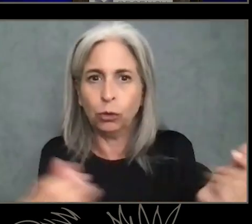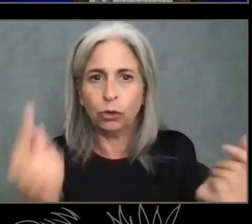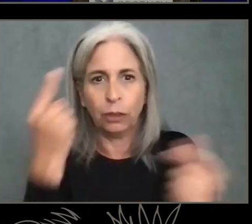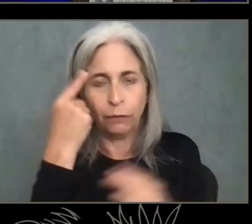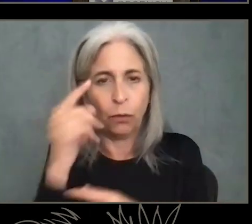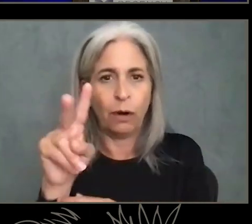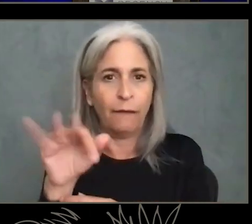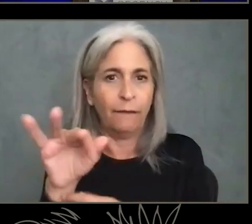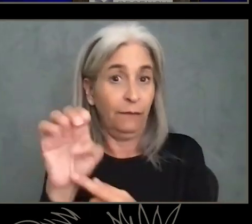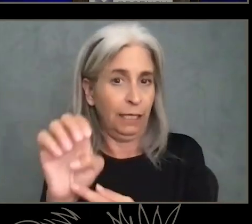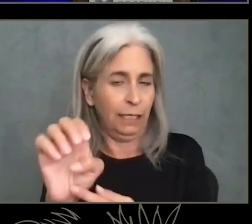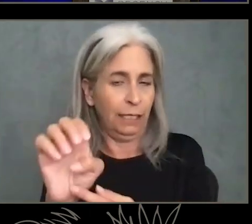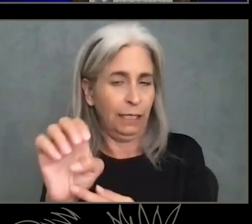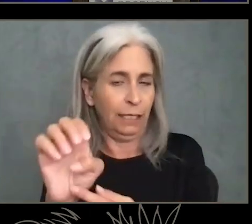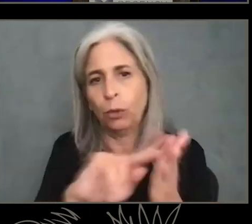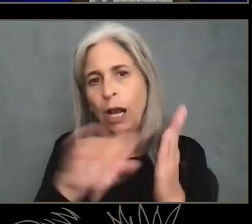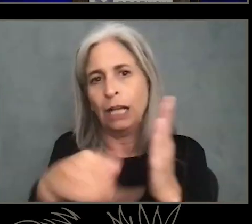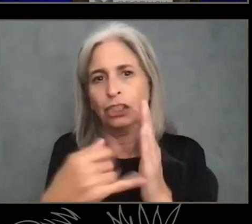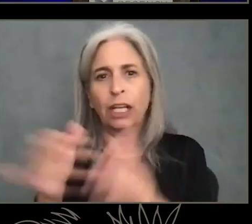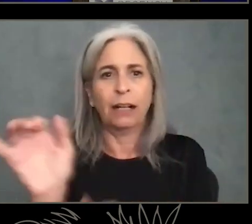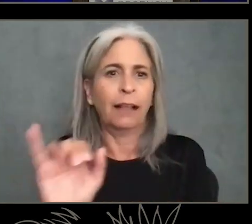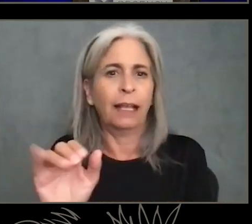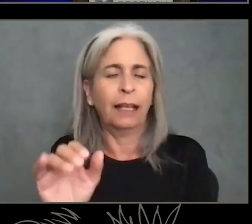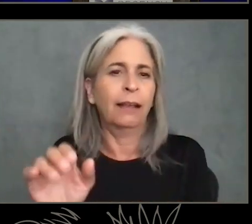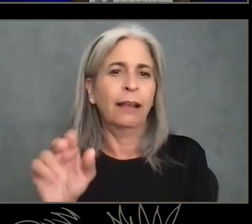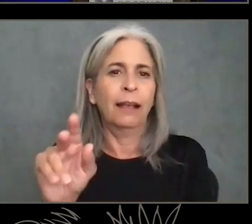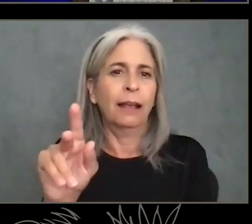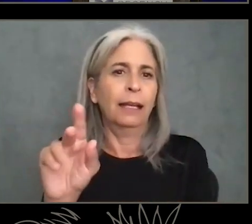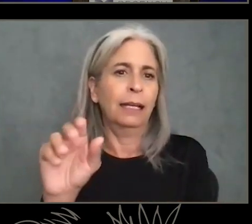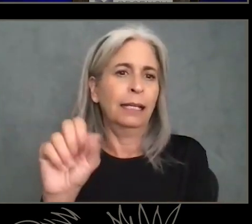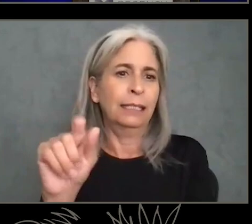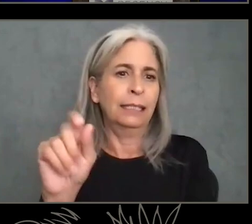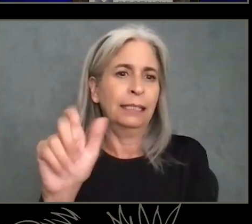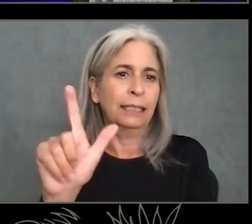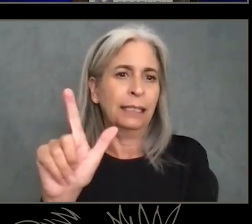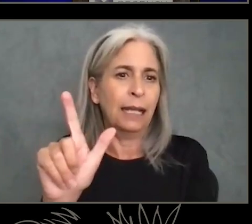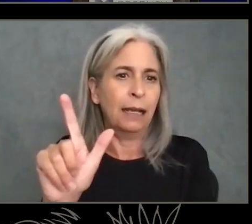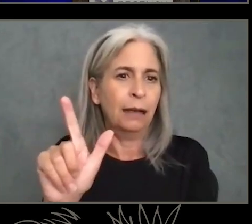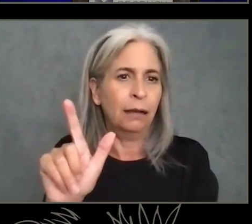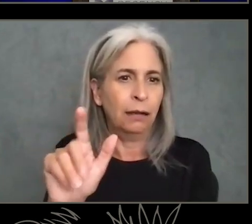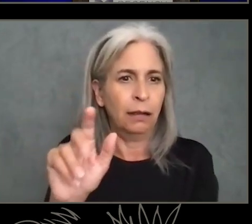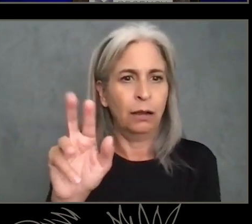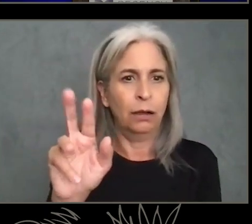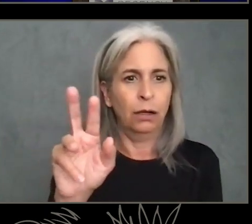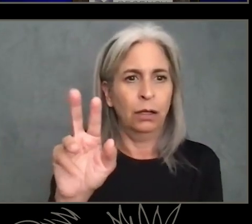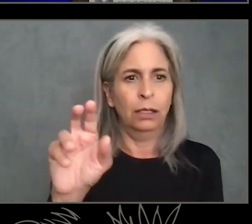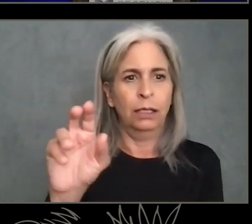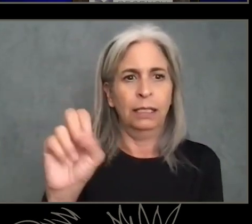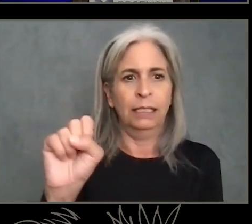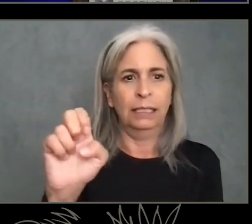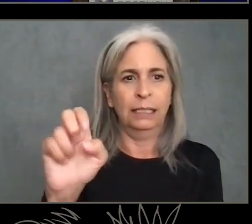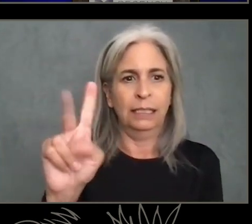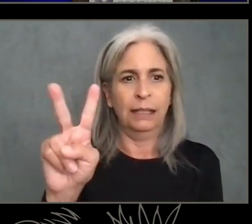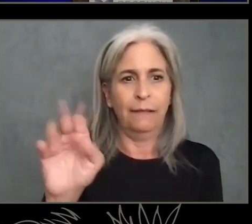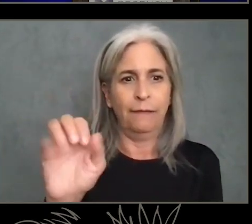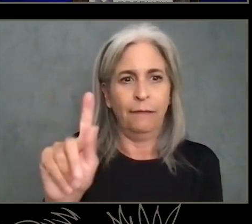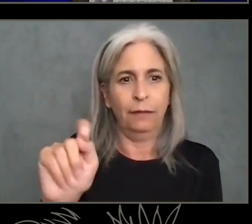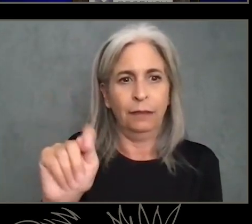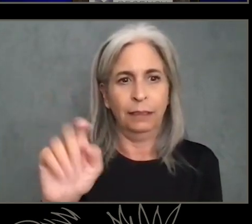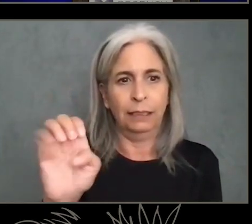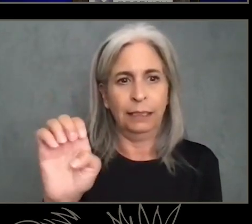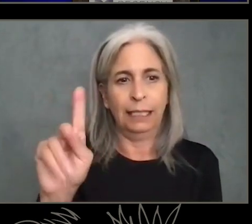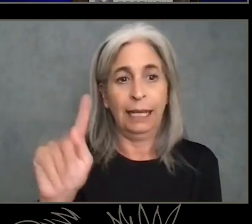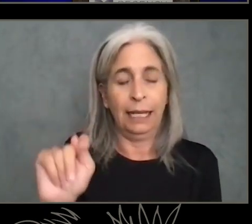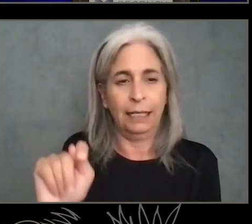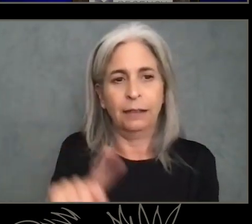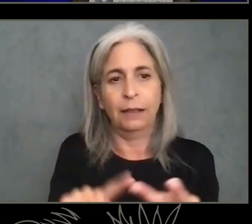Vite. Also a project like SpellKit, also Remix, which was using its own custom toolchain before,